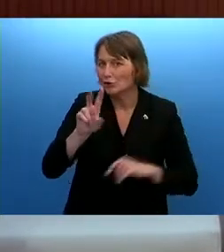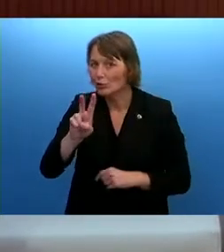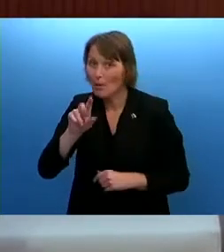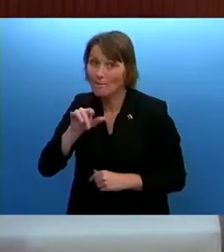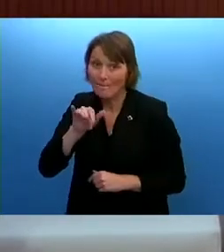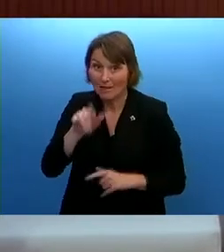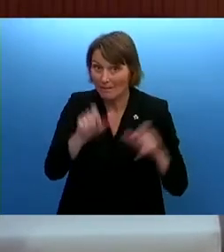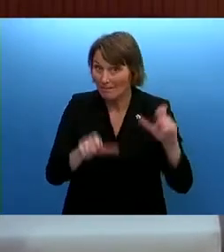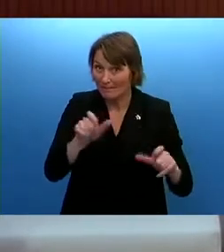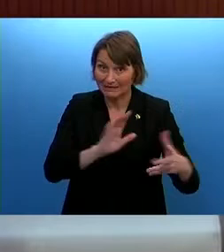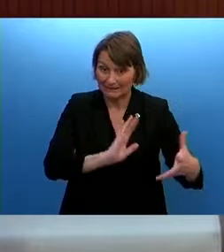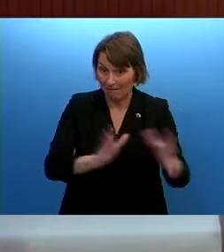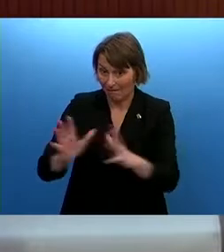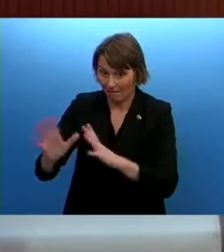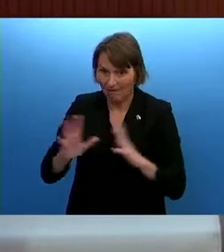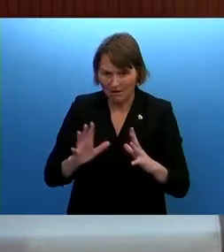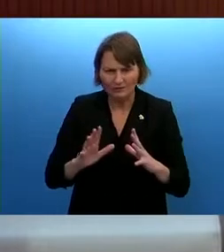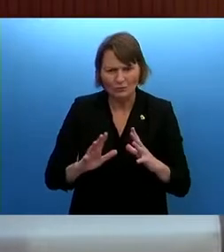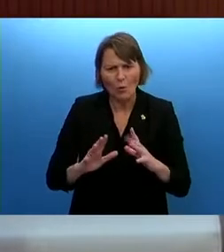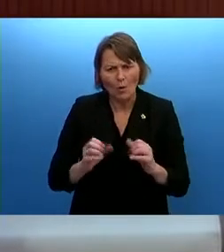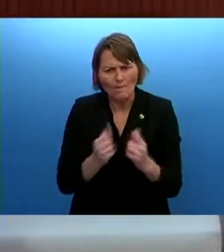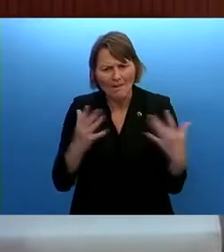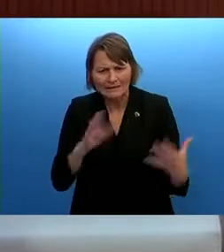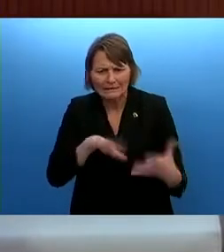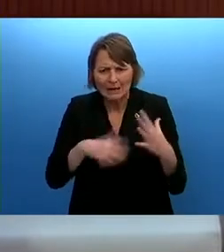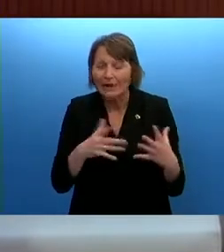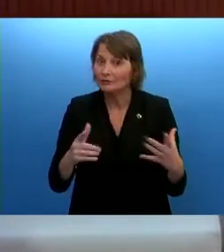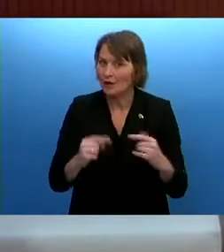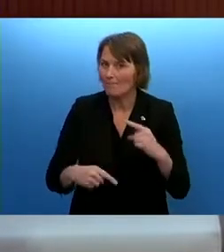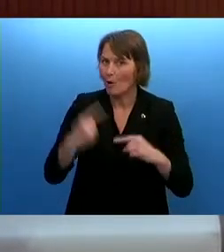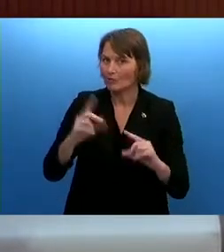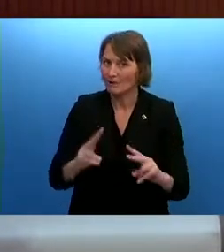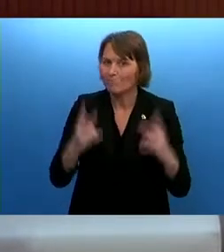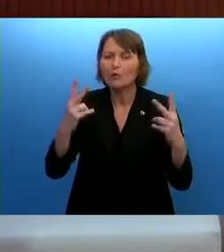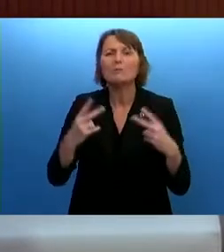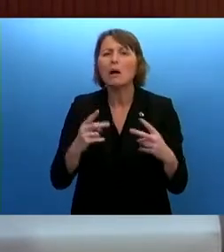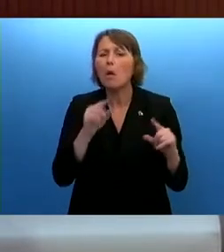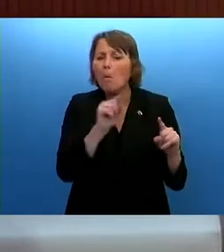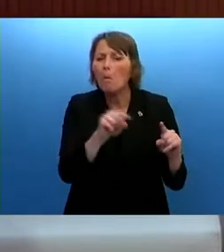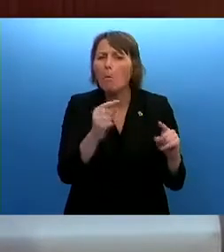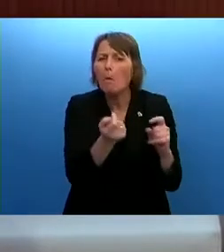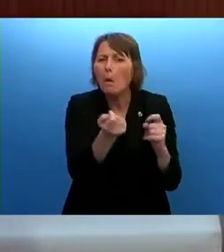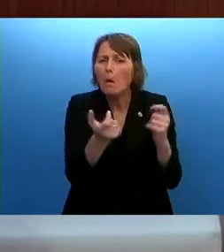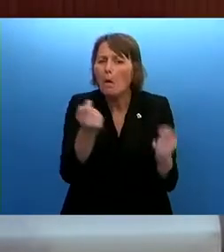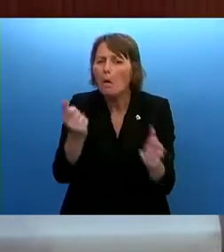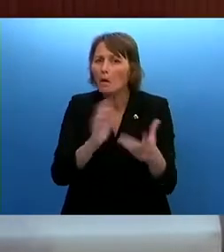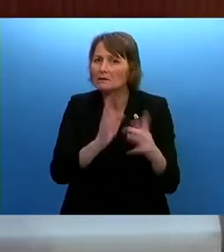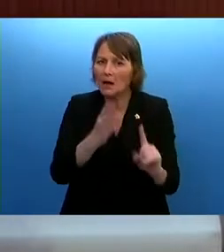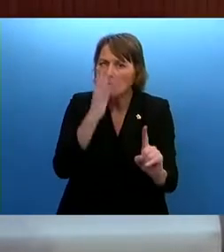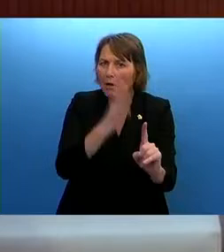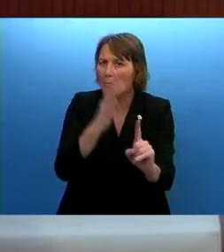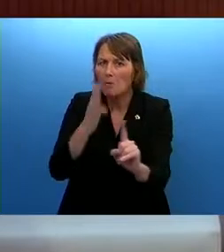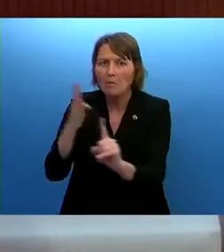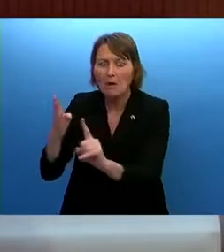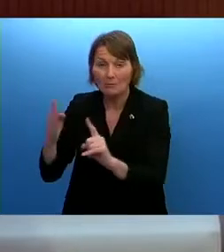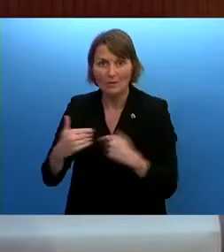of communication. Yet many sign languages are not recognized officially, despite the fact that the Convention on the Rights of Persons with